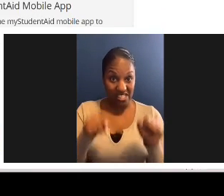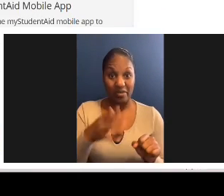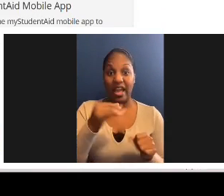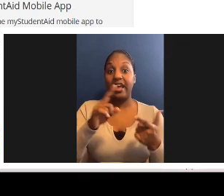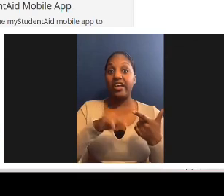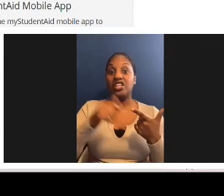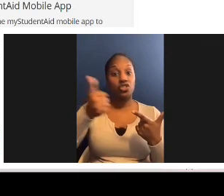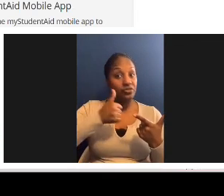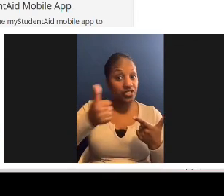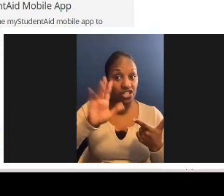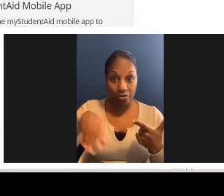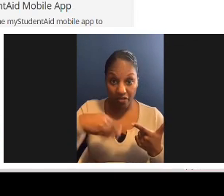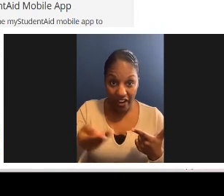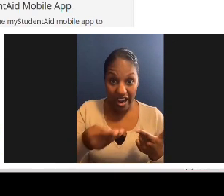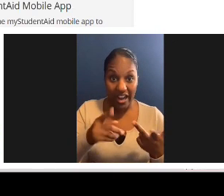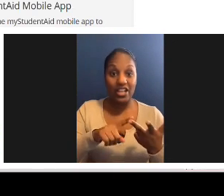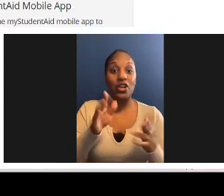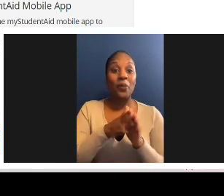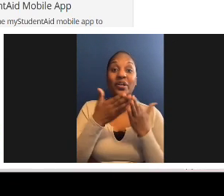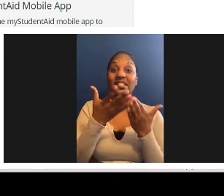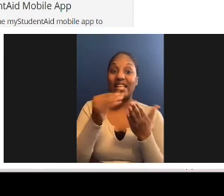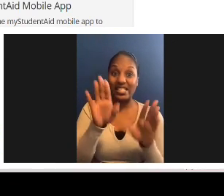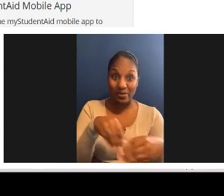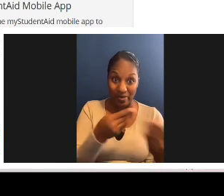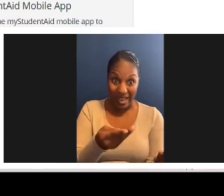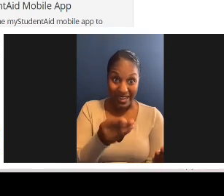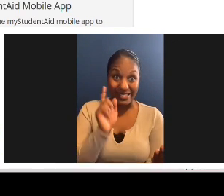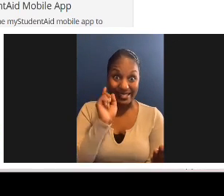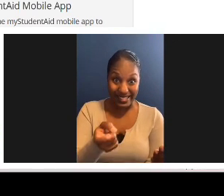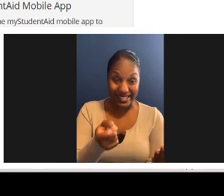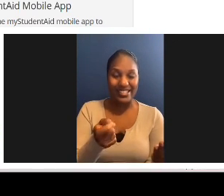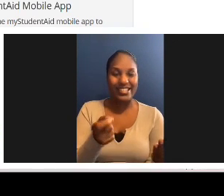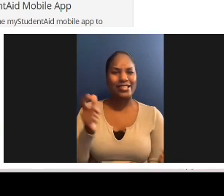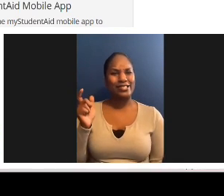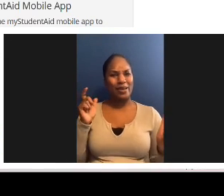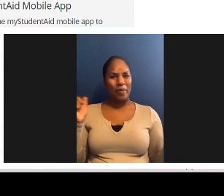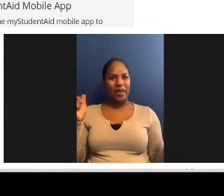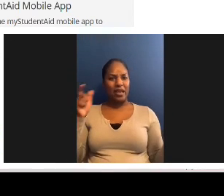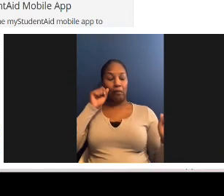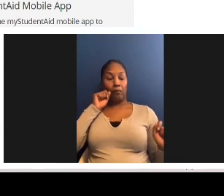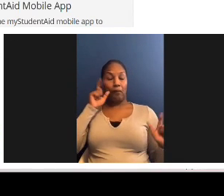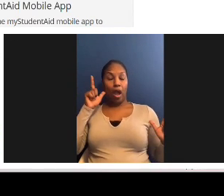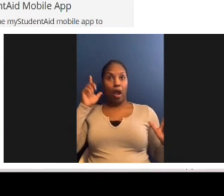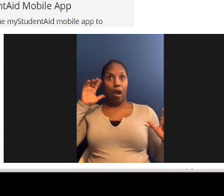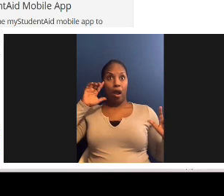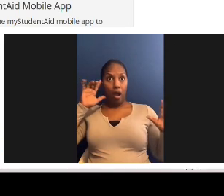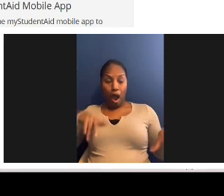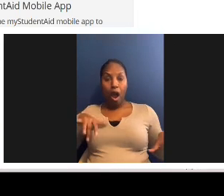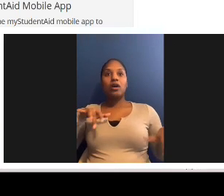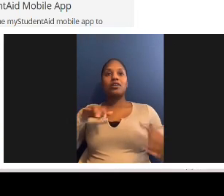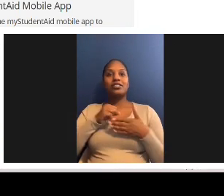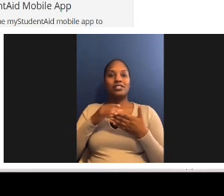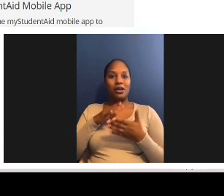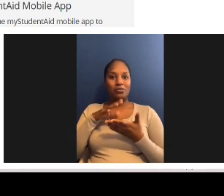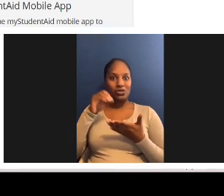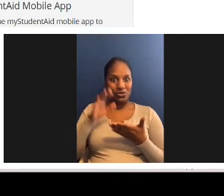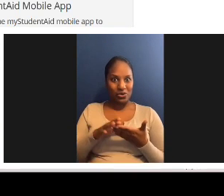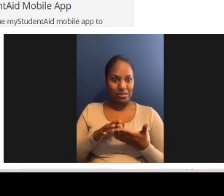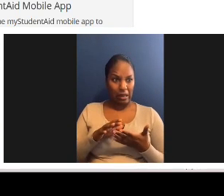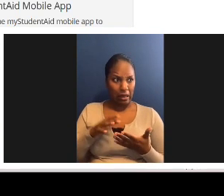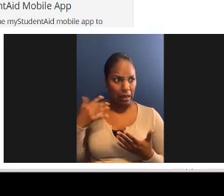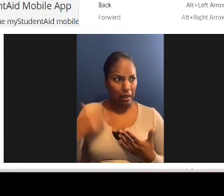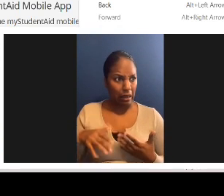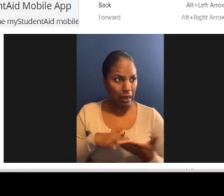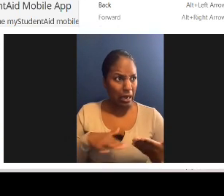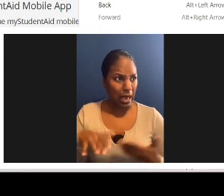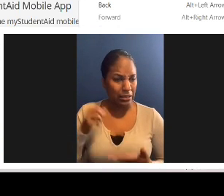been provided, books and supplies have been provided. So it's a big eye opener to some students to realize how expensive college really